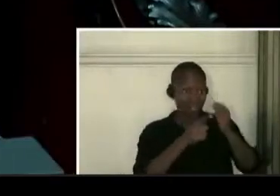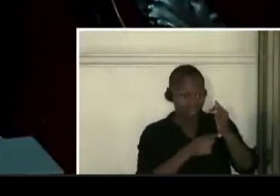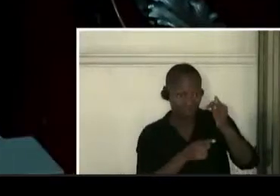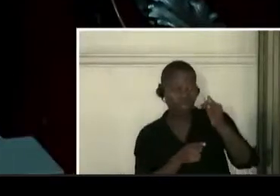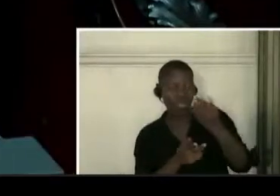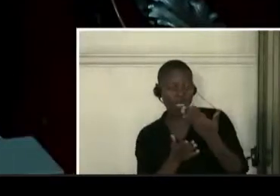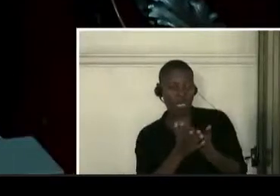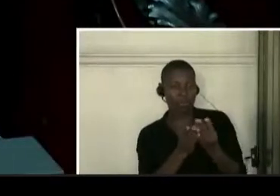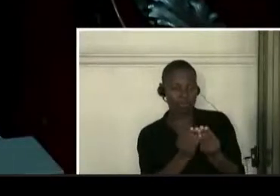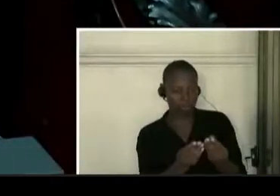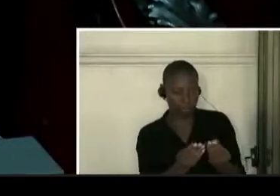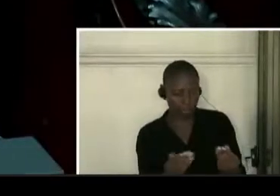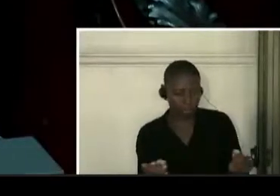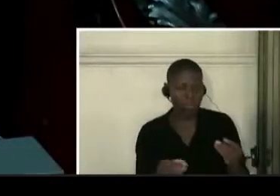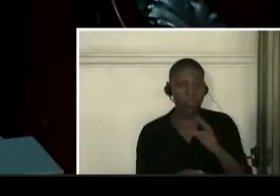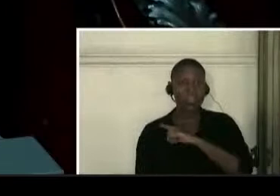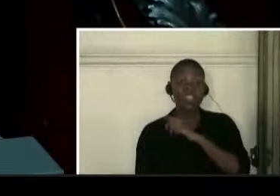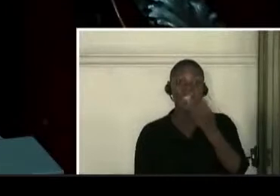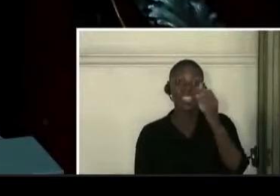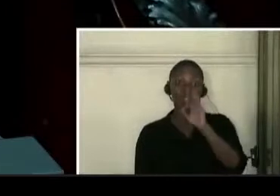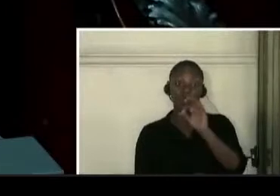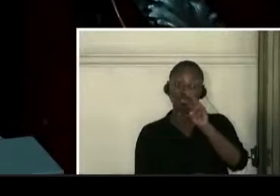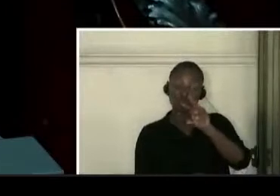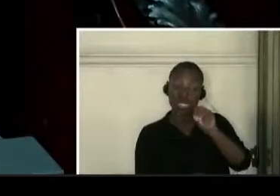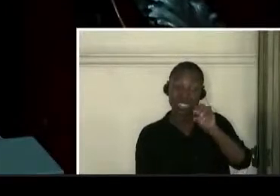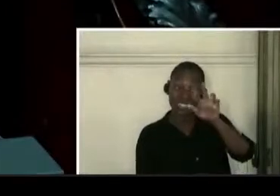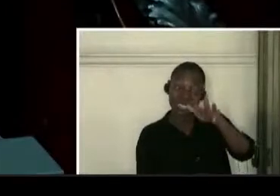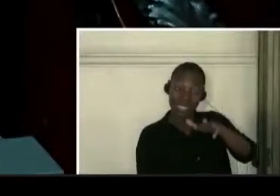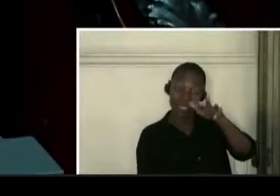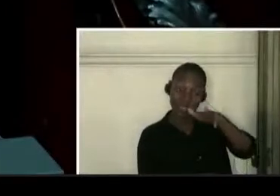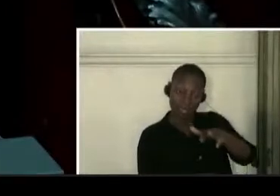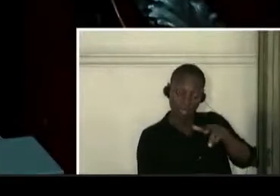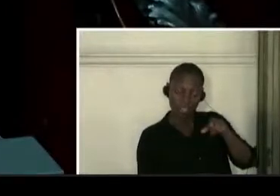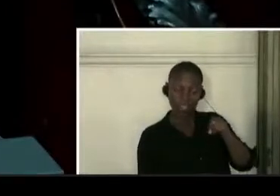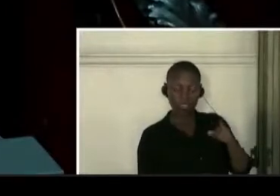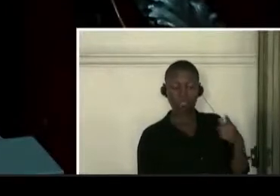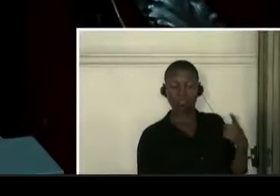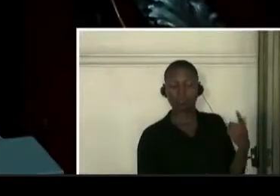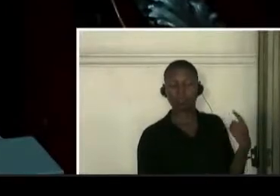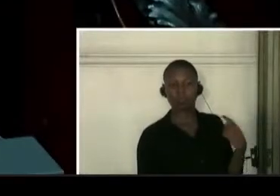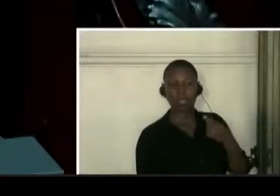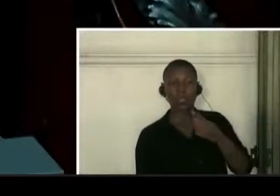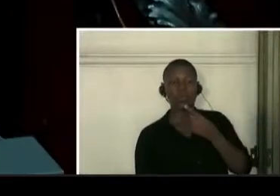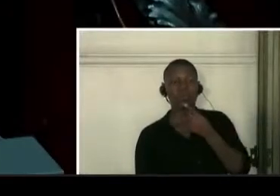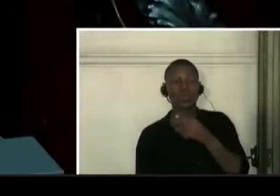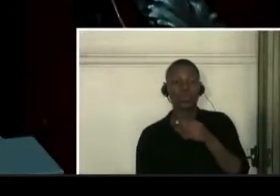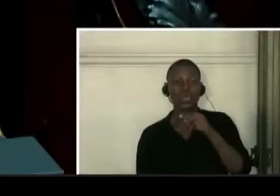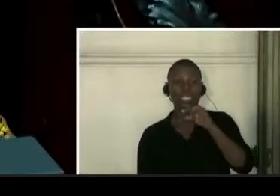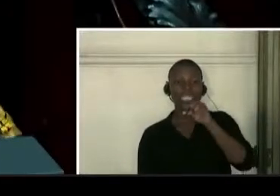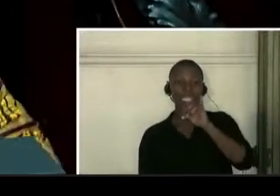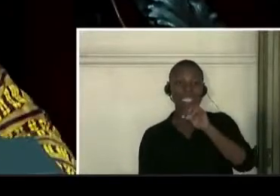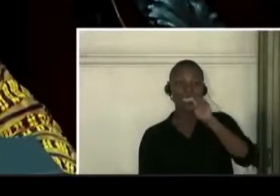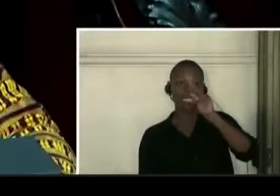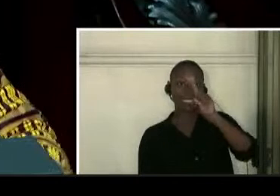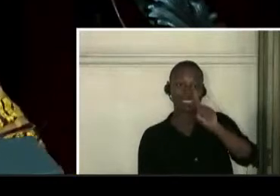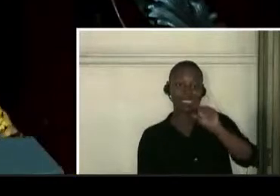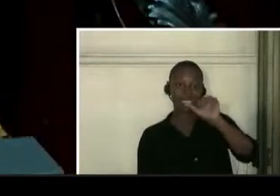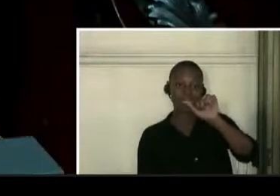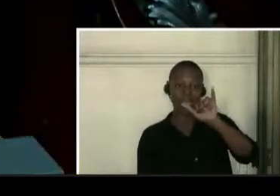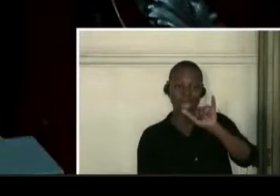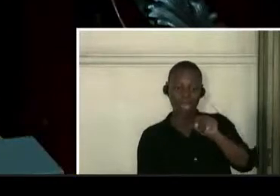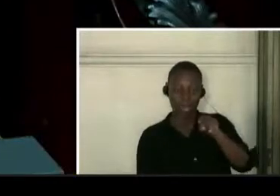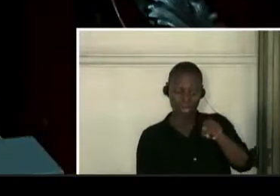Ngo-2019 sabhekana nekhukhula ngenxa yesivunguvungu sesishilo esabizwa ngo-Idai cyclone.